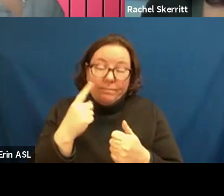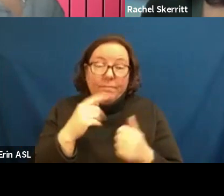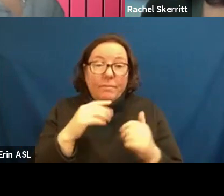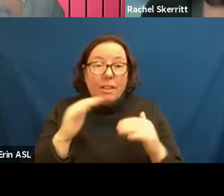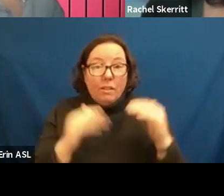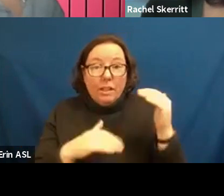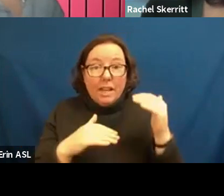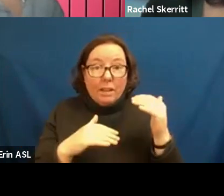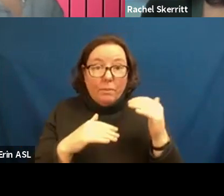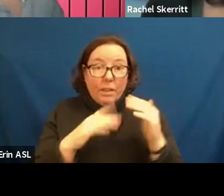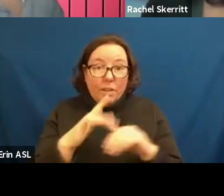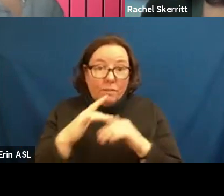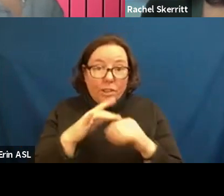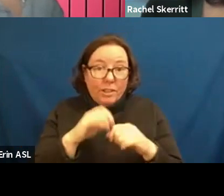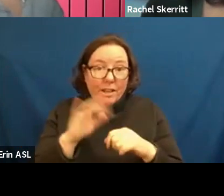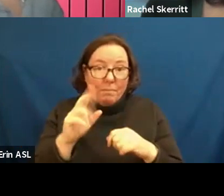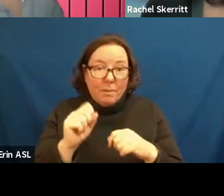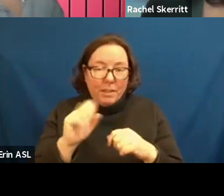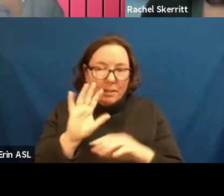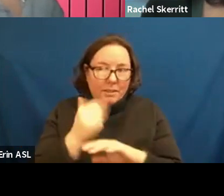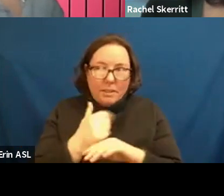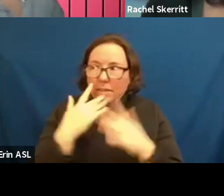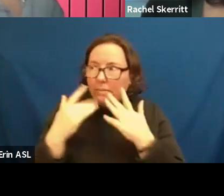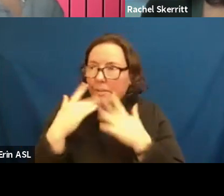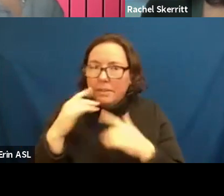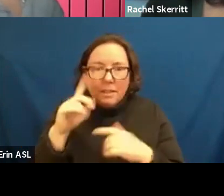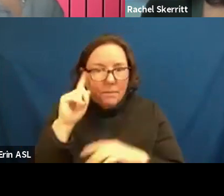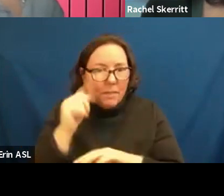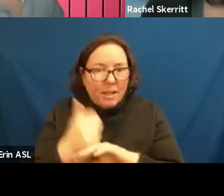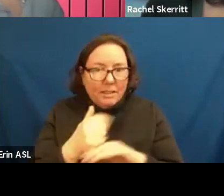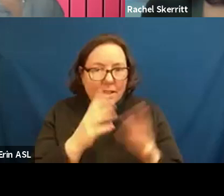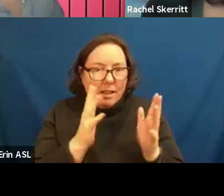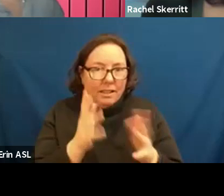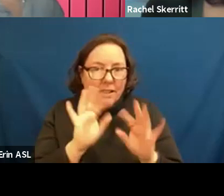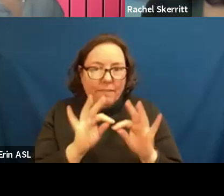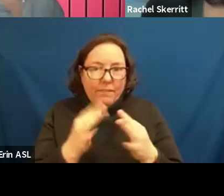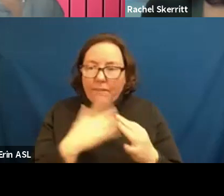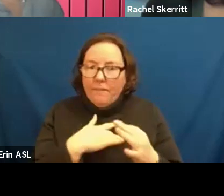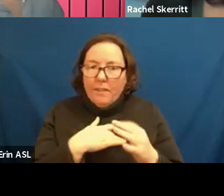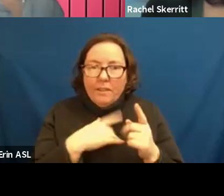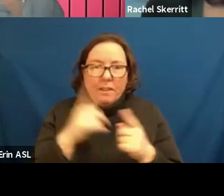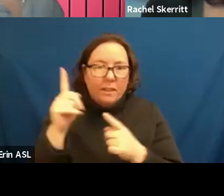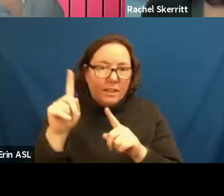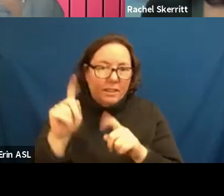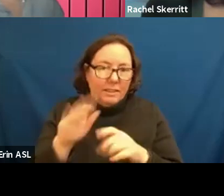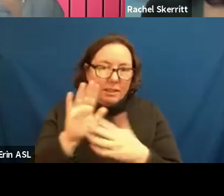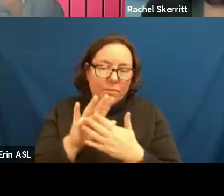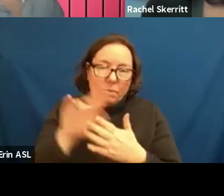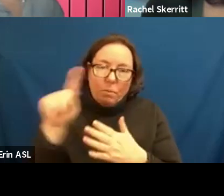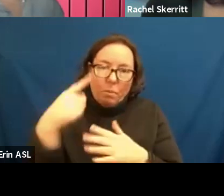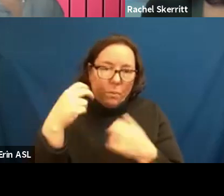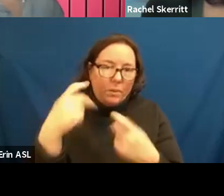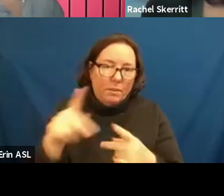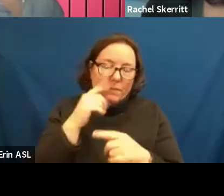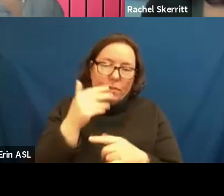and opportunities in BPS creates a scarcity mindset, which leaves many families feeling that the exam schools are one of the only opportunities for a